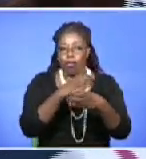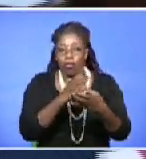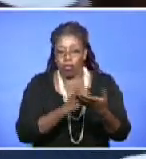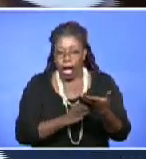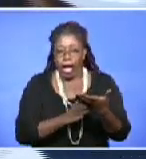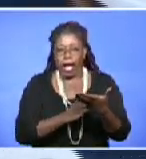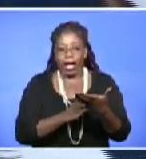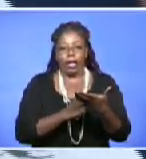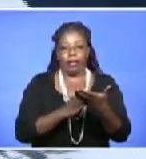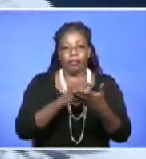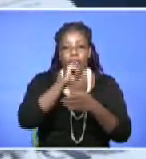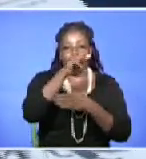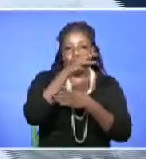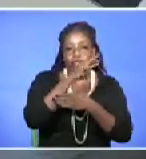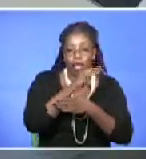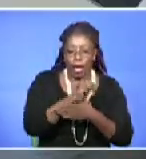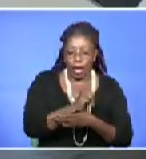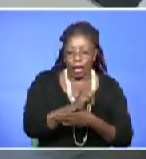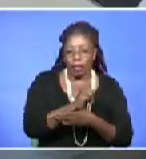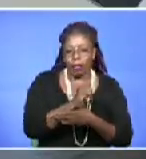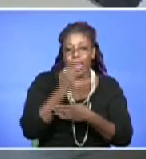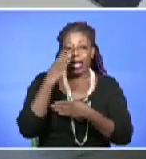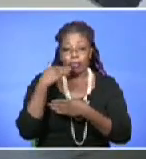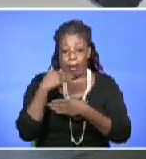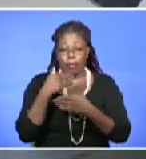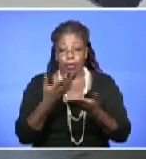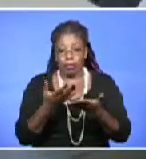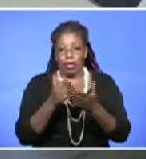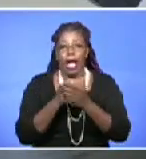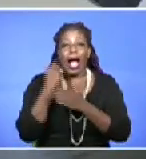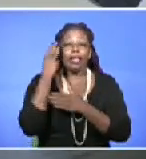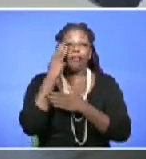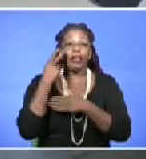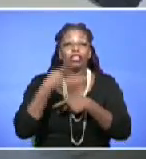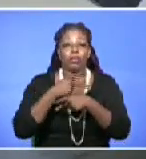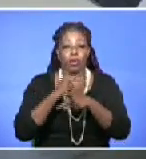jams, pepper sauce, and facial products, which I really liked.